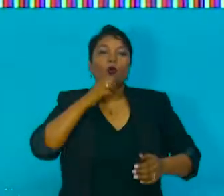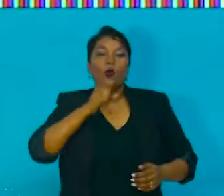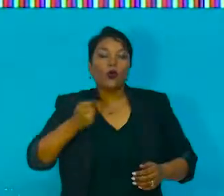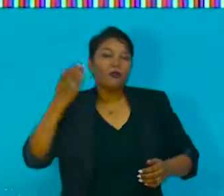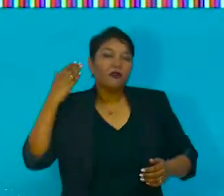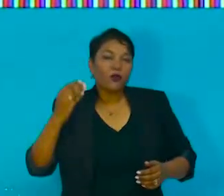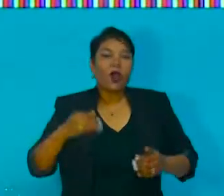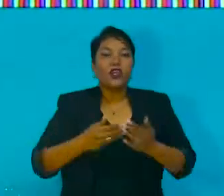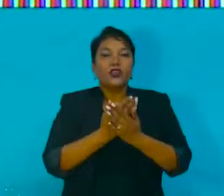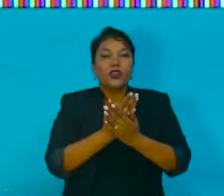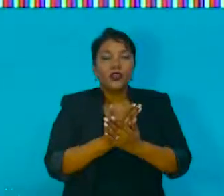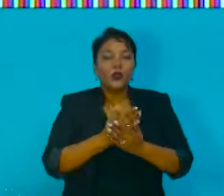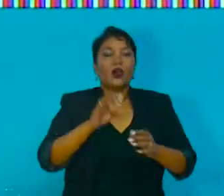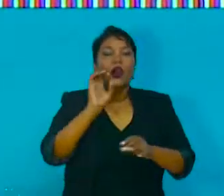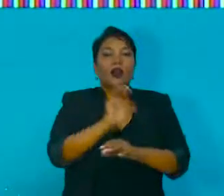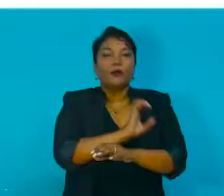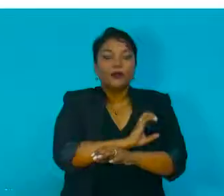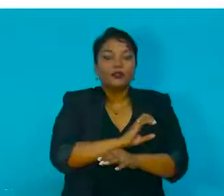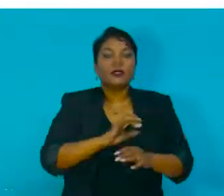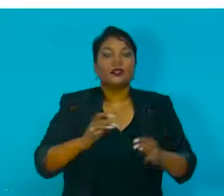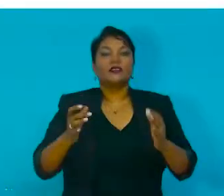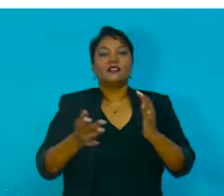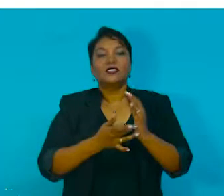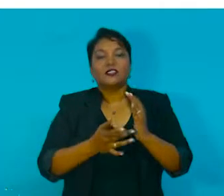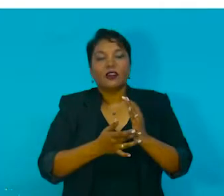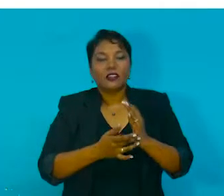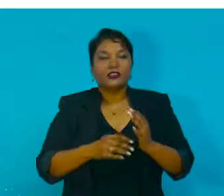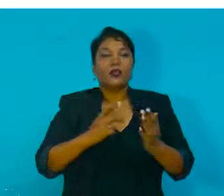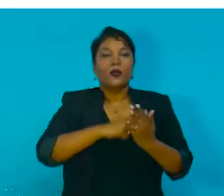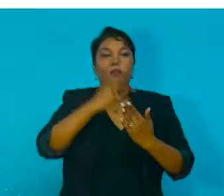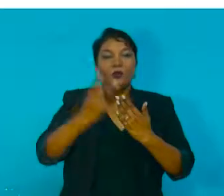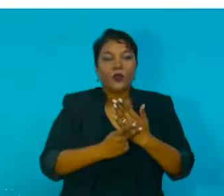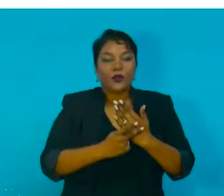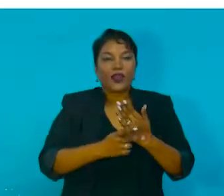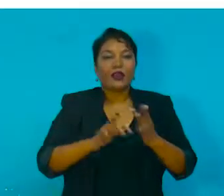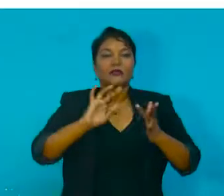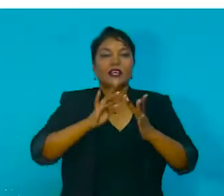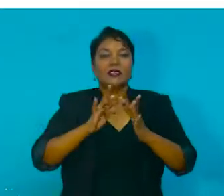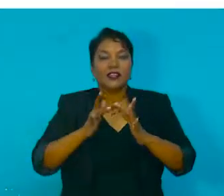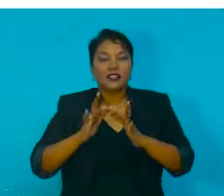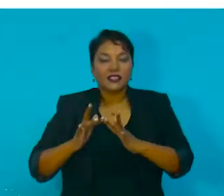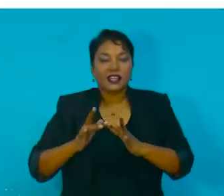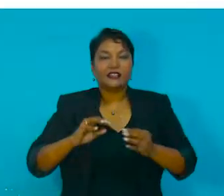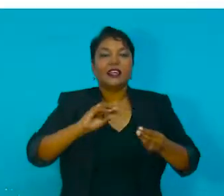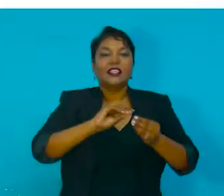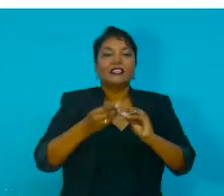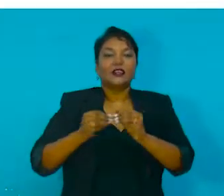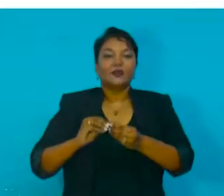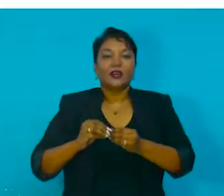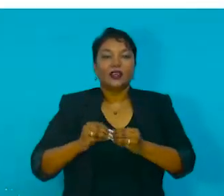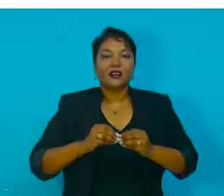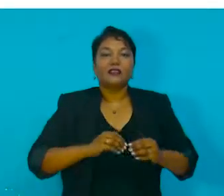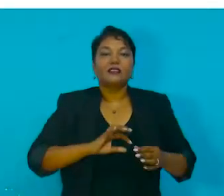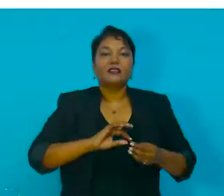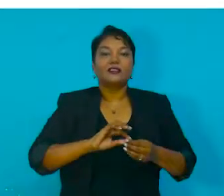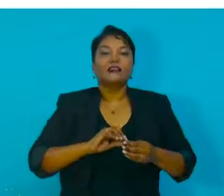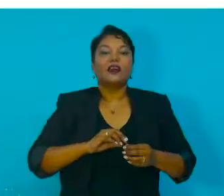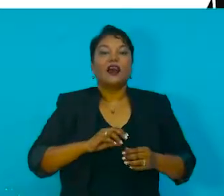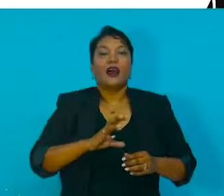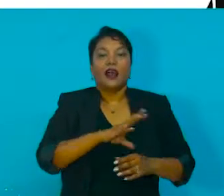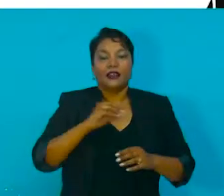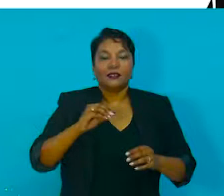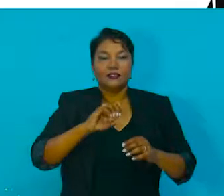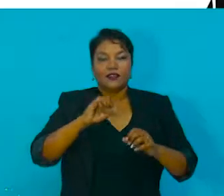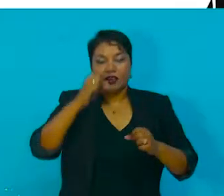emerging, evolving, and converging computer, software, networking, telecommunications, internet,